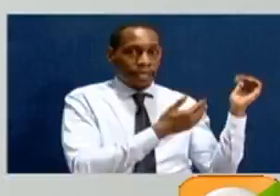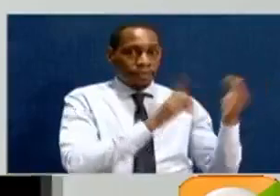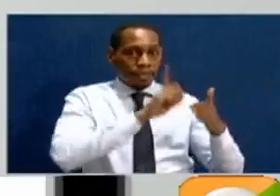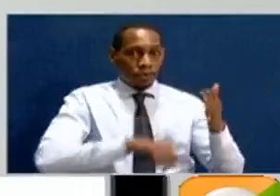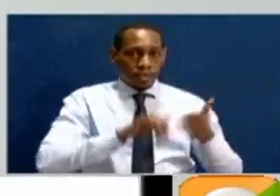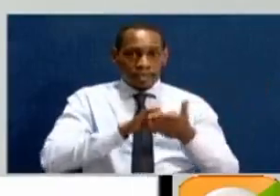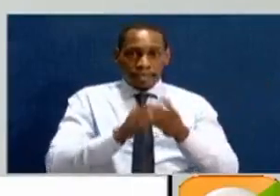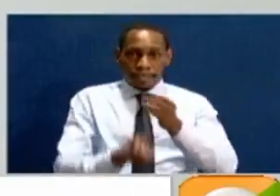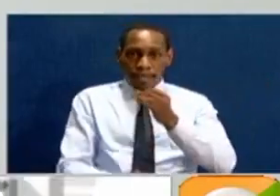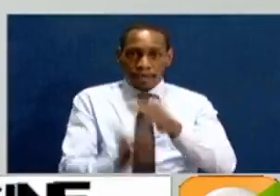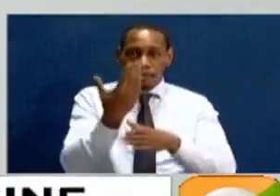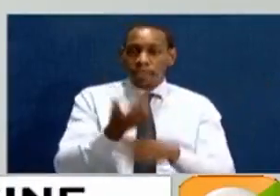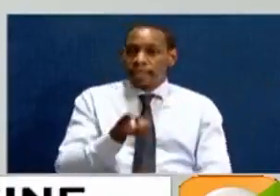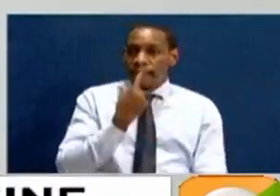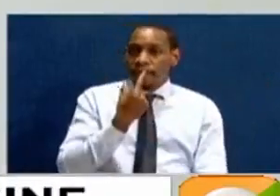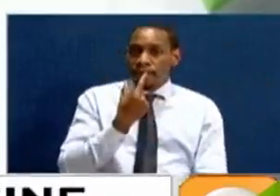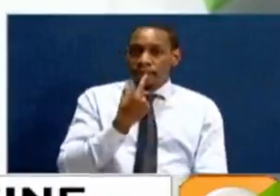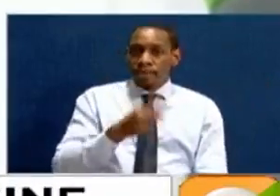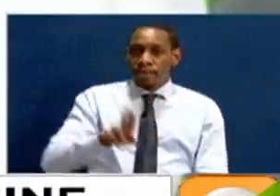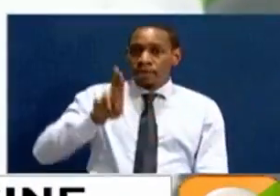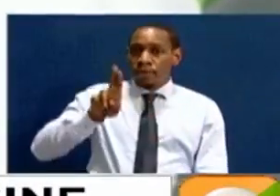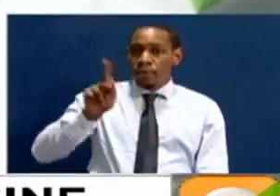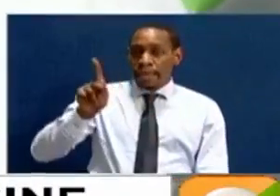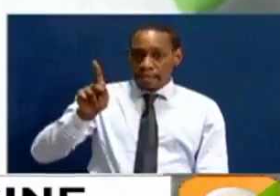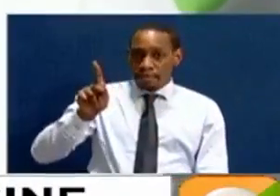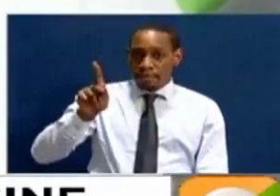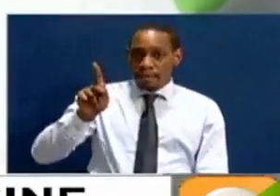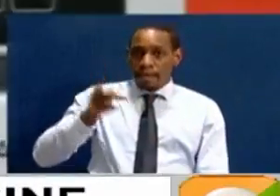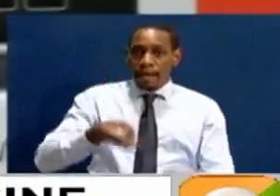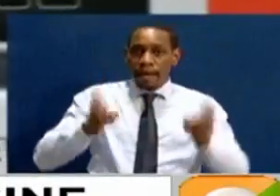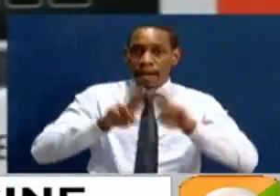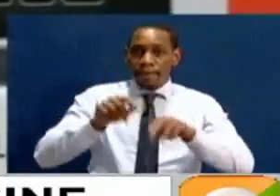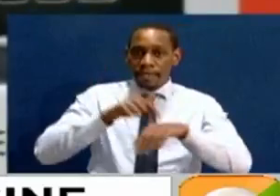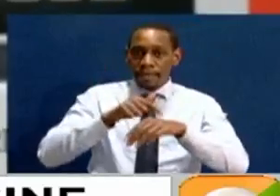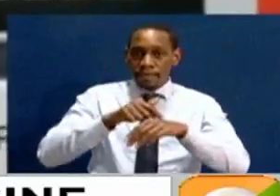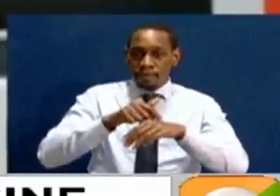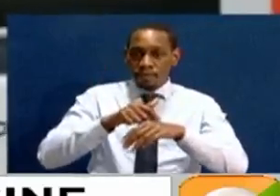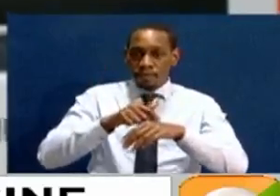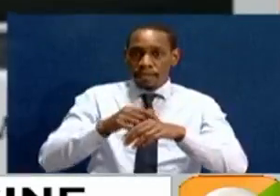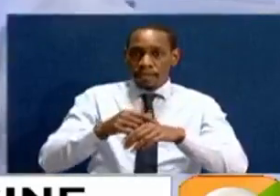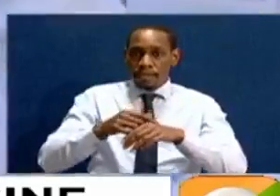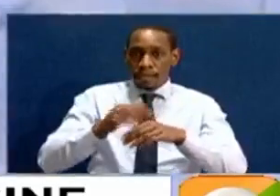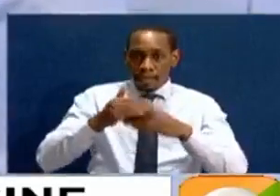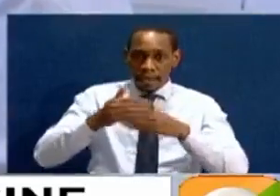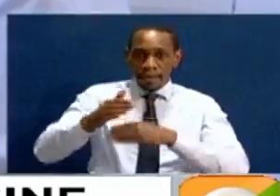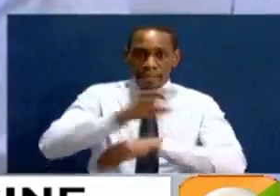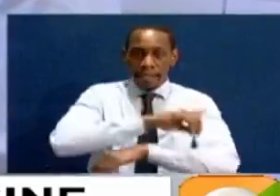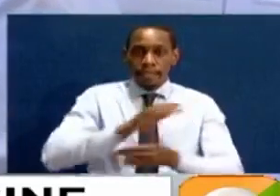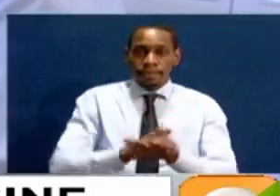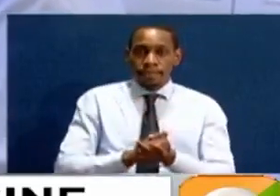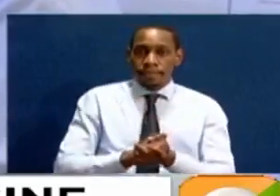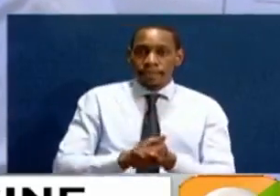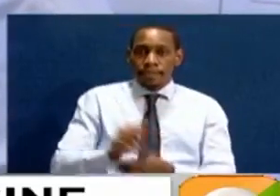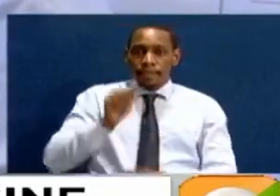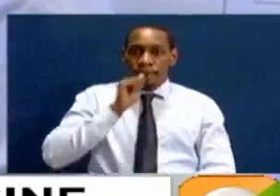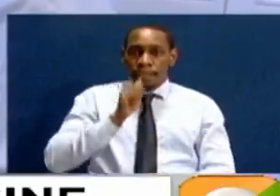that the rollout of the vaccine in the UK will happen within the next couple of days. Britain's vaccine